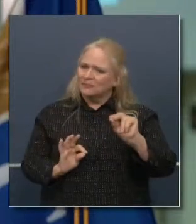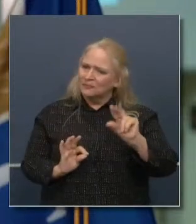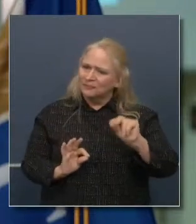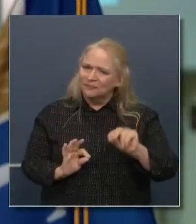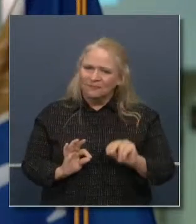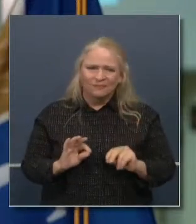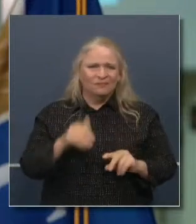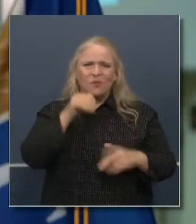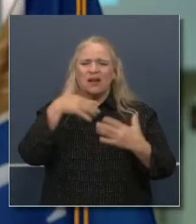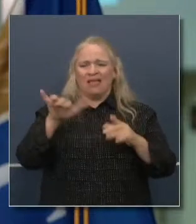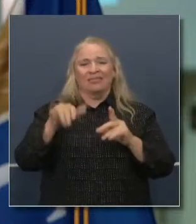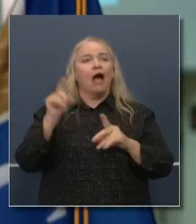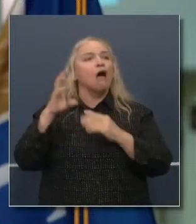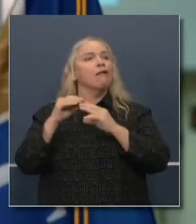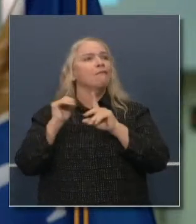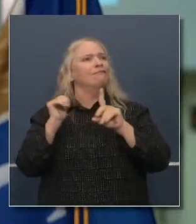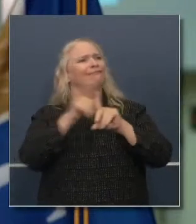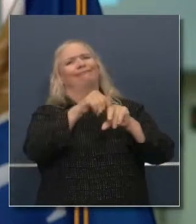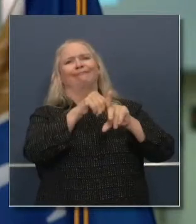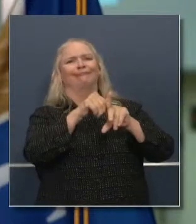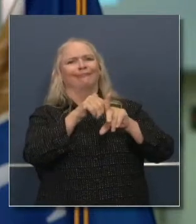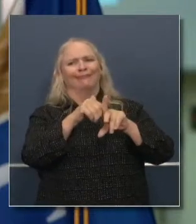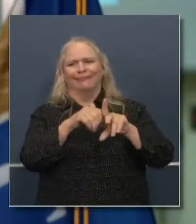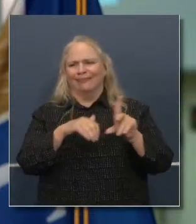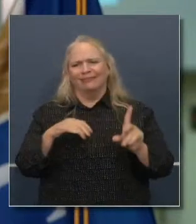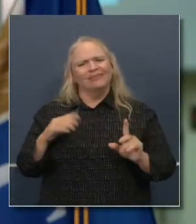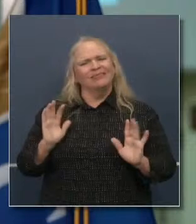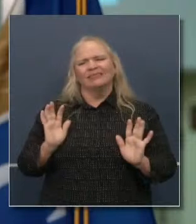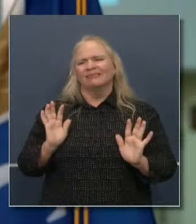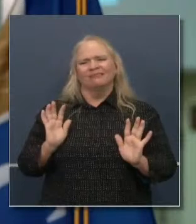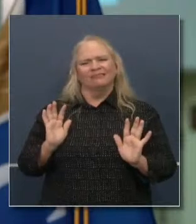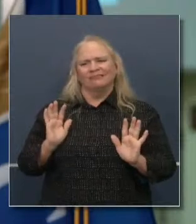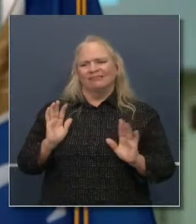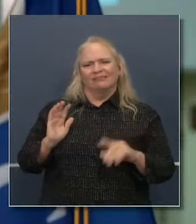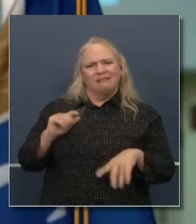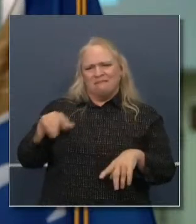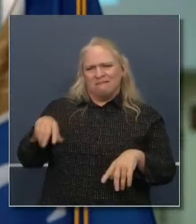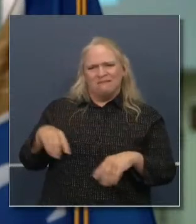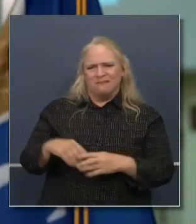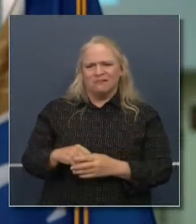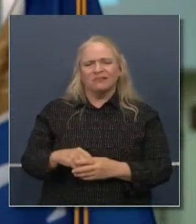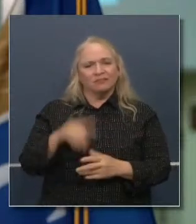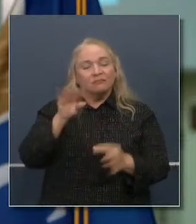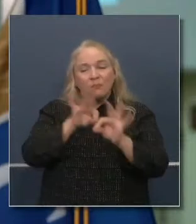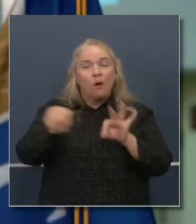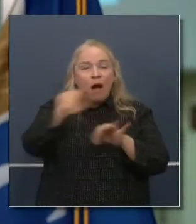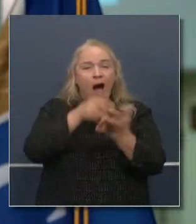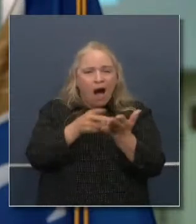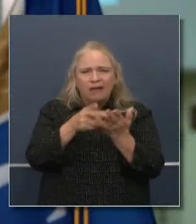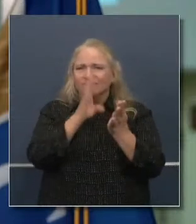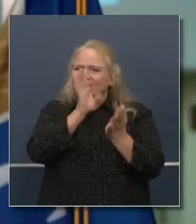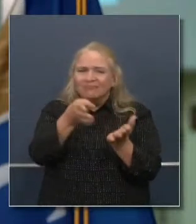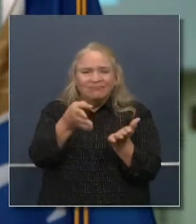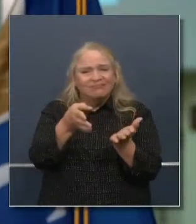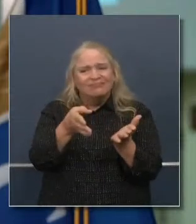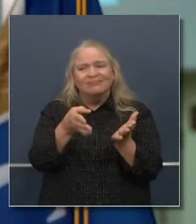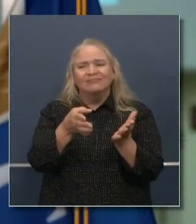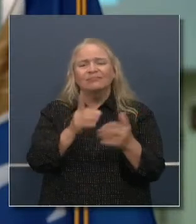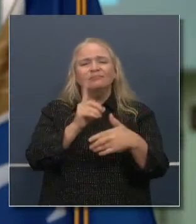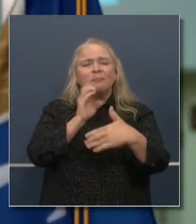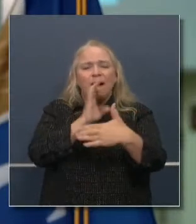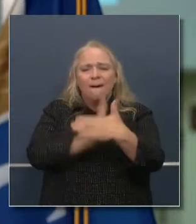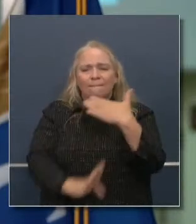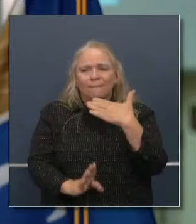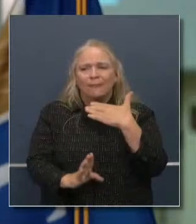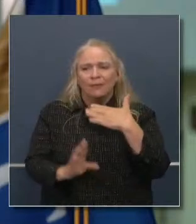I'm hoping for this, quite the contrary, but one has to be honest and forthright and sober about this. 23 may